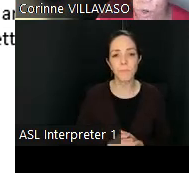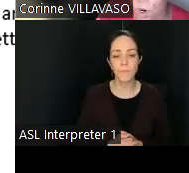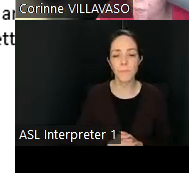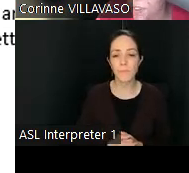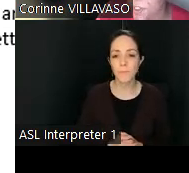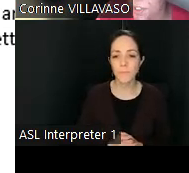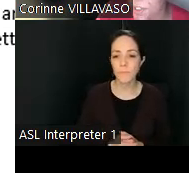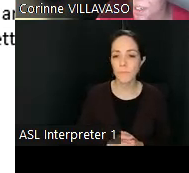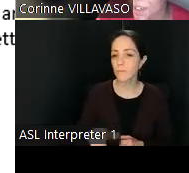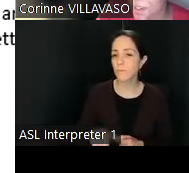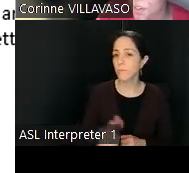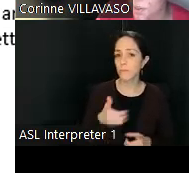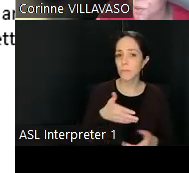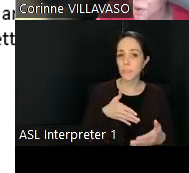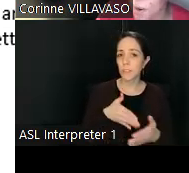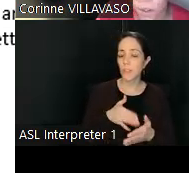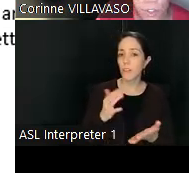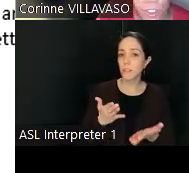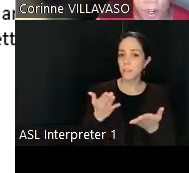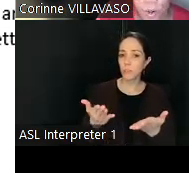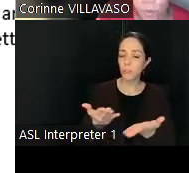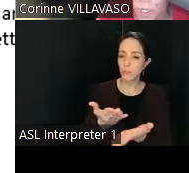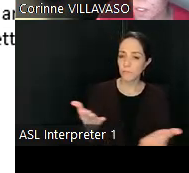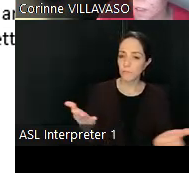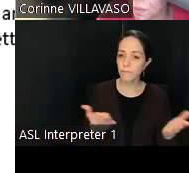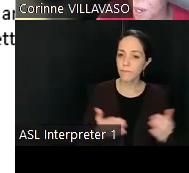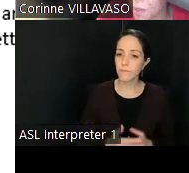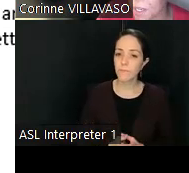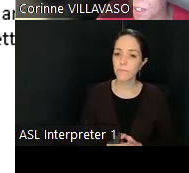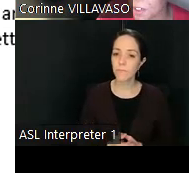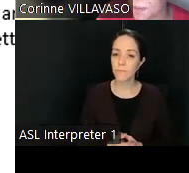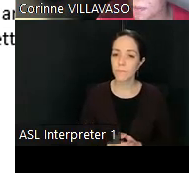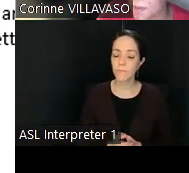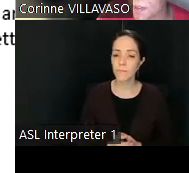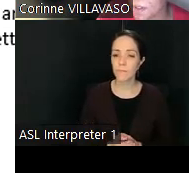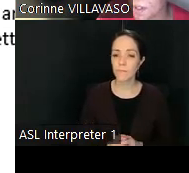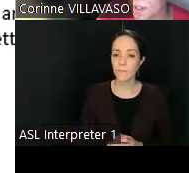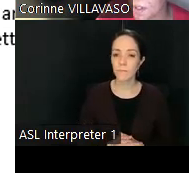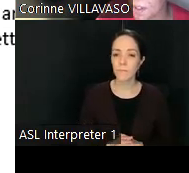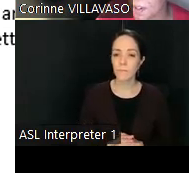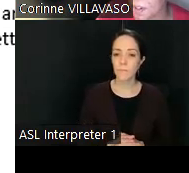any strong opposition to co-chair Obi's recommendation?